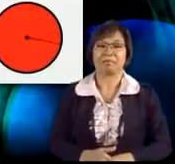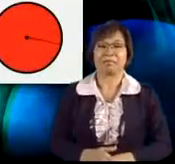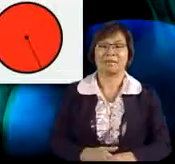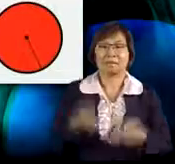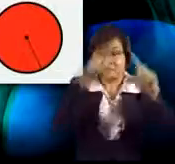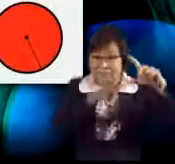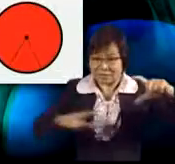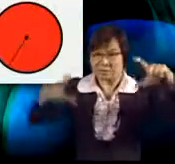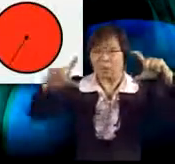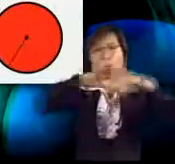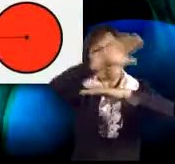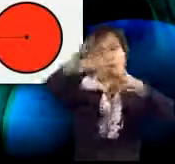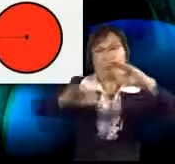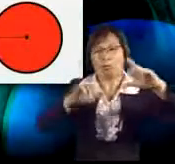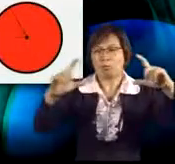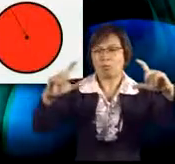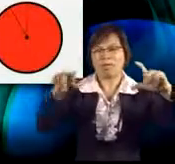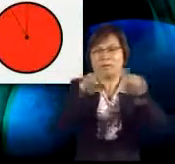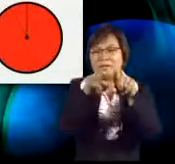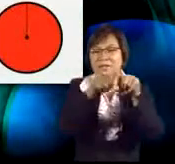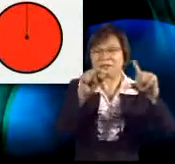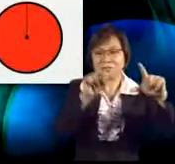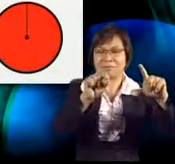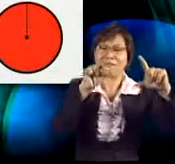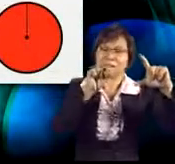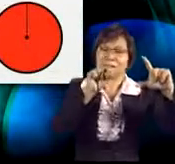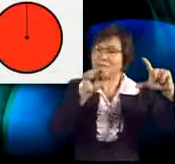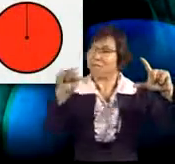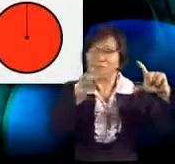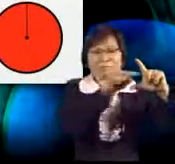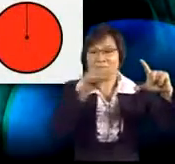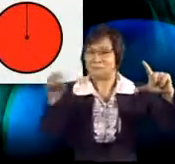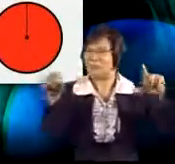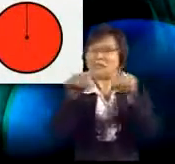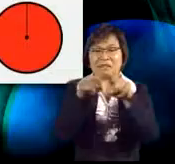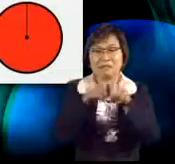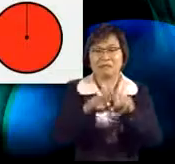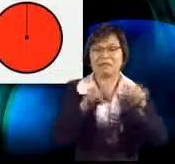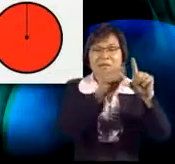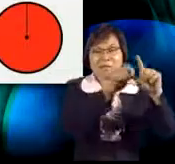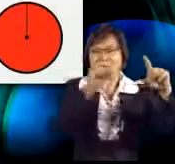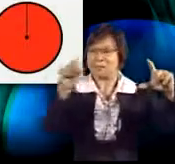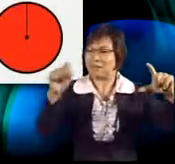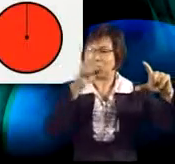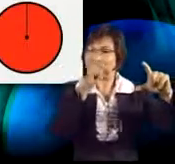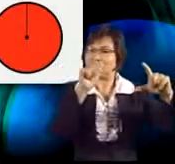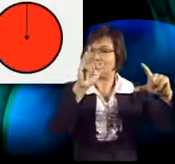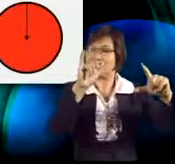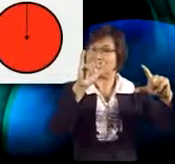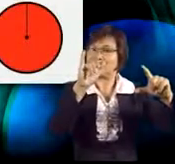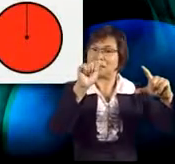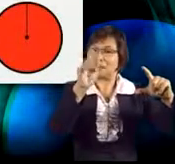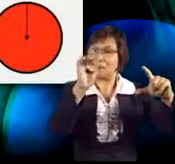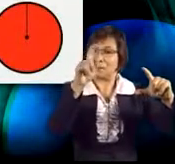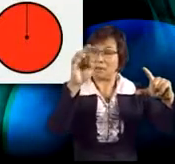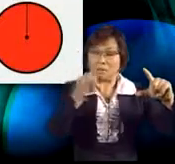A circle has all the points that are the same distance from the center point. A diameter, which measures the distance right